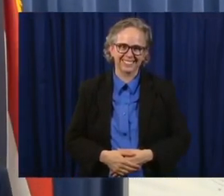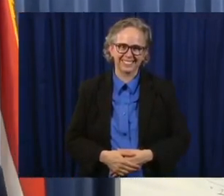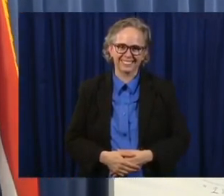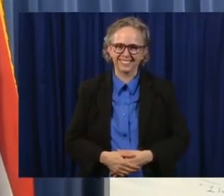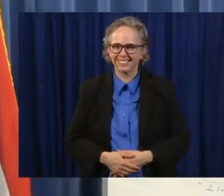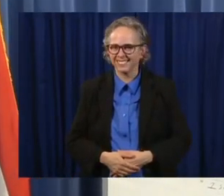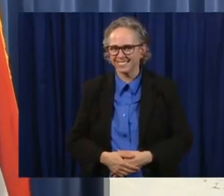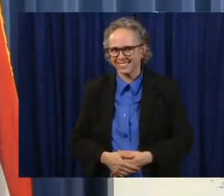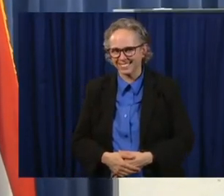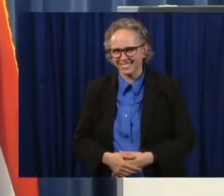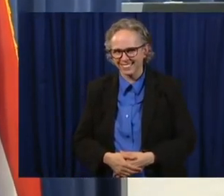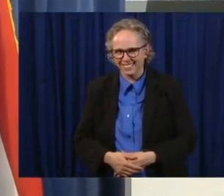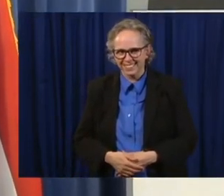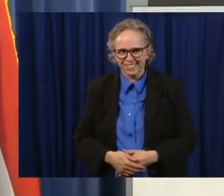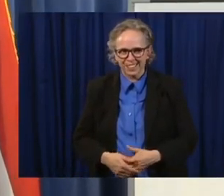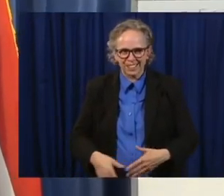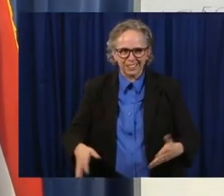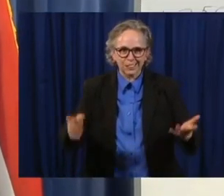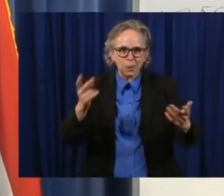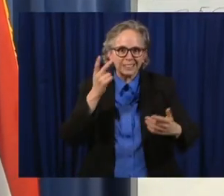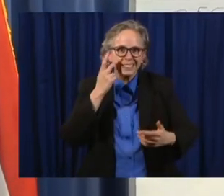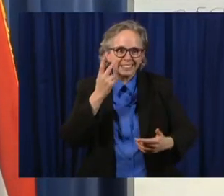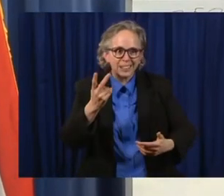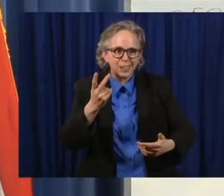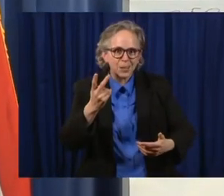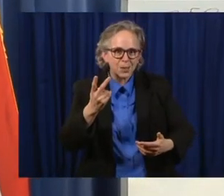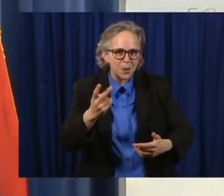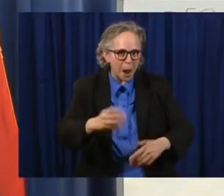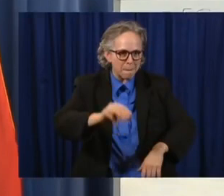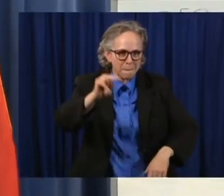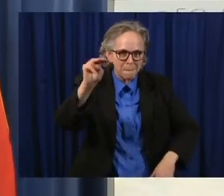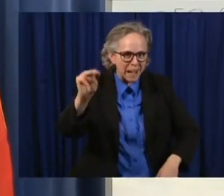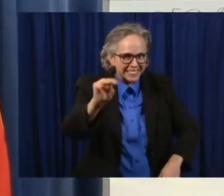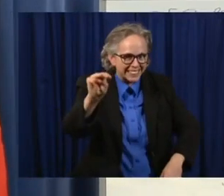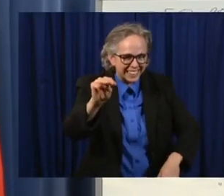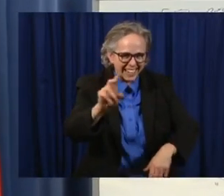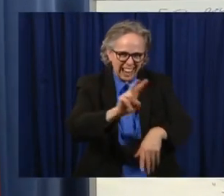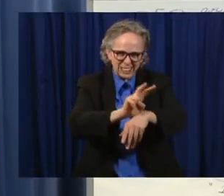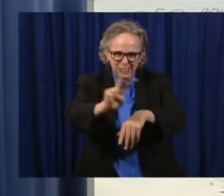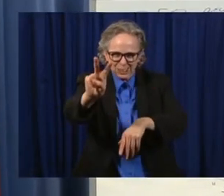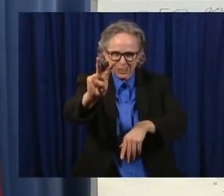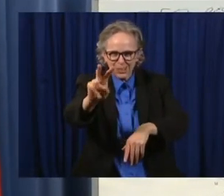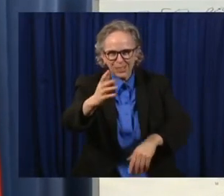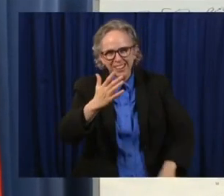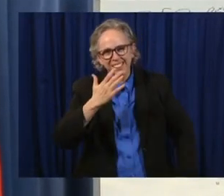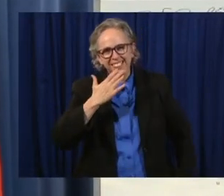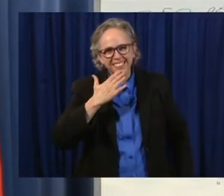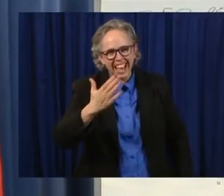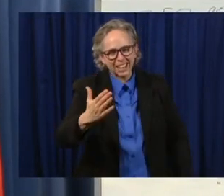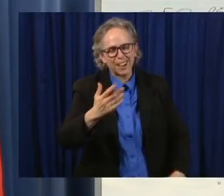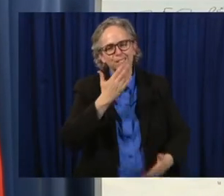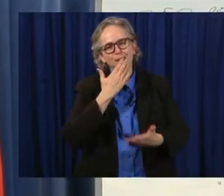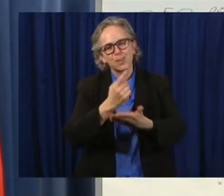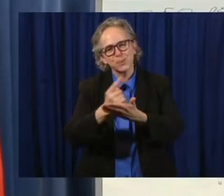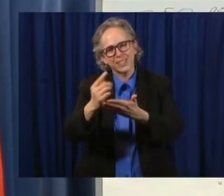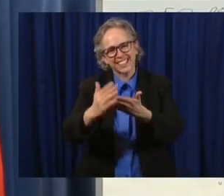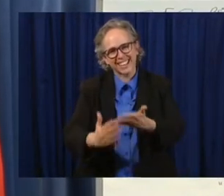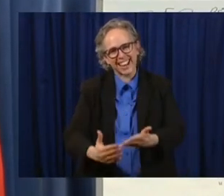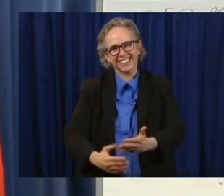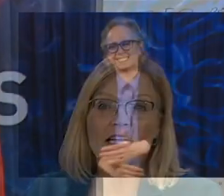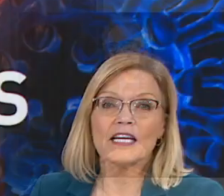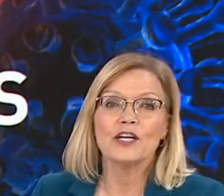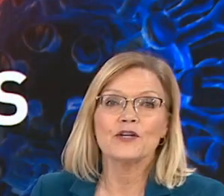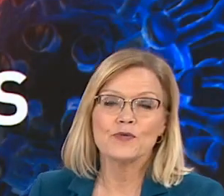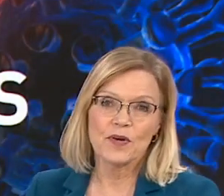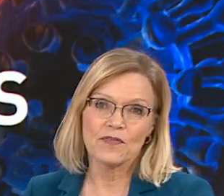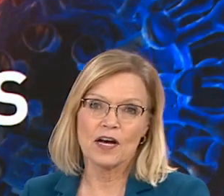Very good. We'll see you all Monday, 2 o'clock. Thanks a lot. Have a good weekend. And you've been listening to the